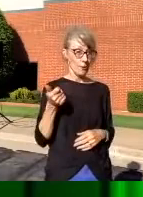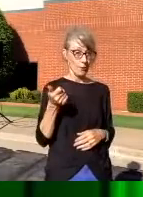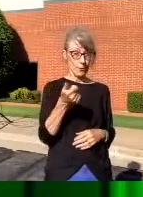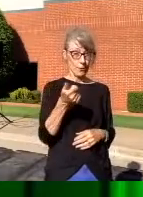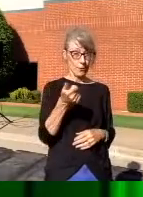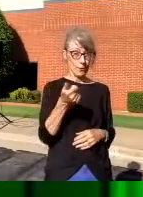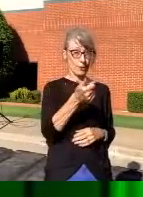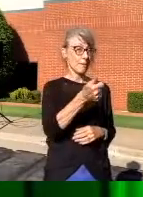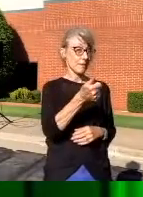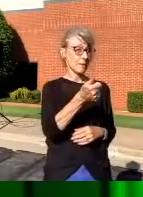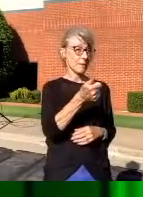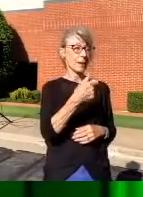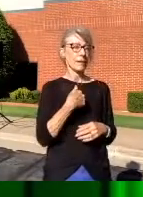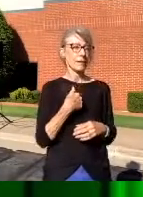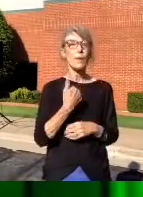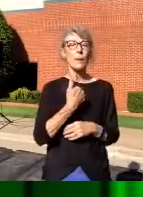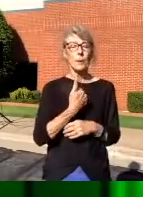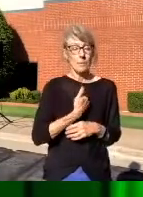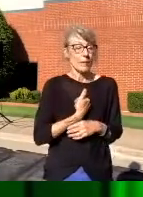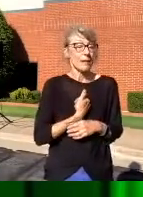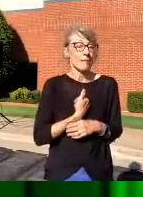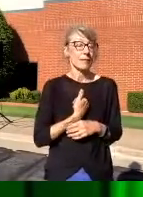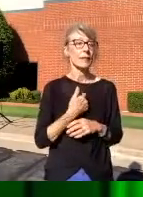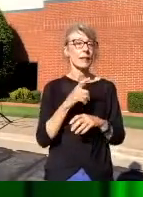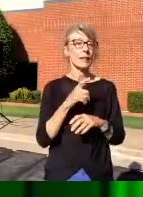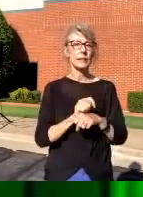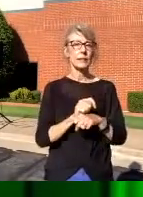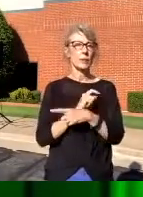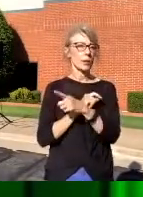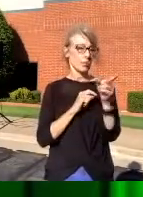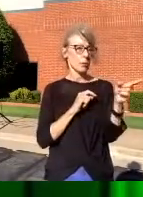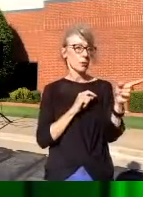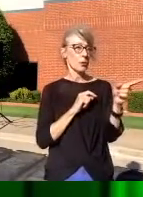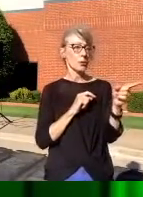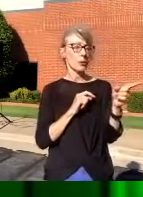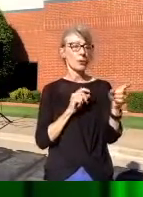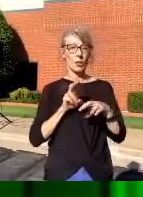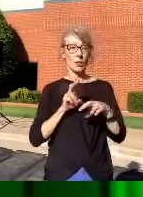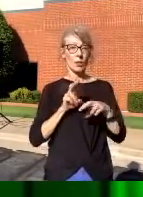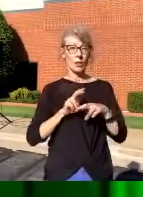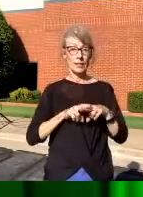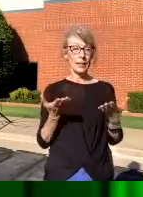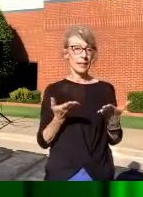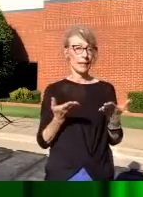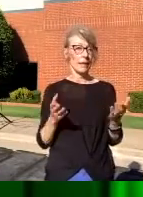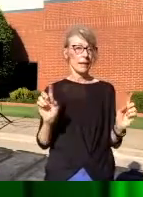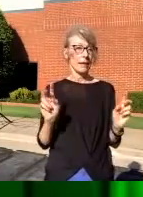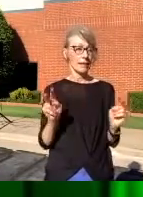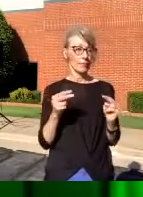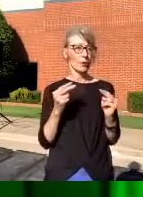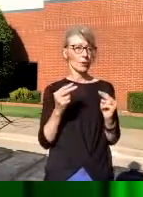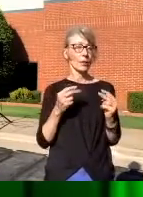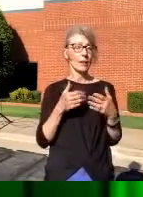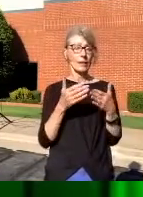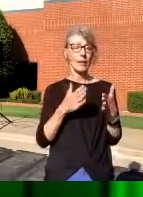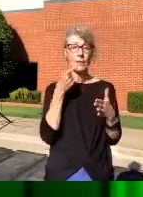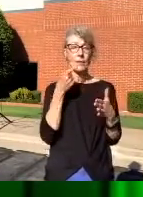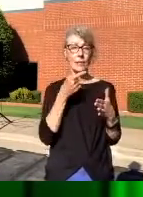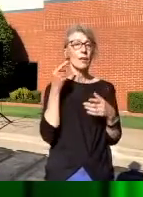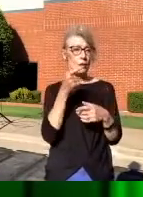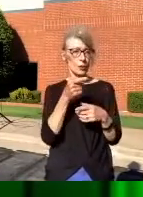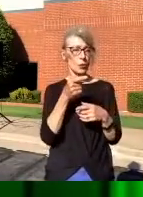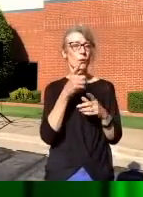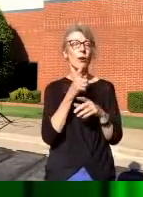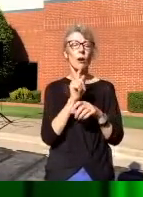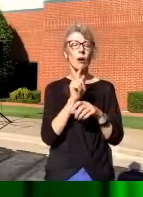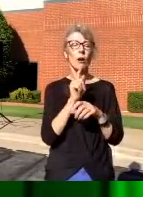I'm the temple. In fact, if you're in the parking lot, turn to your neighbor and say, you are the temple. If you're at home, turn